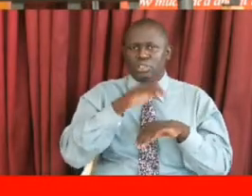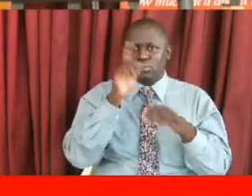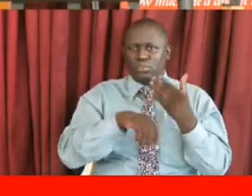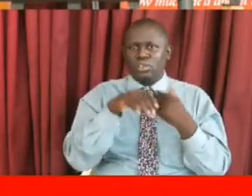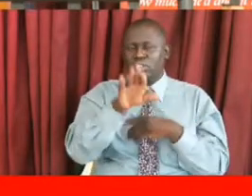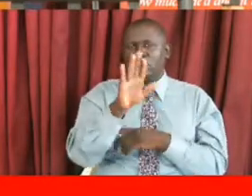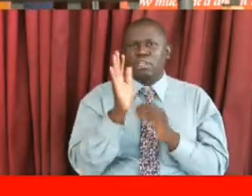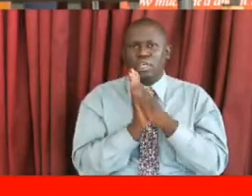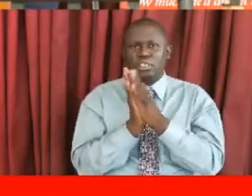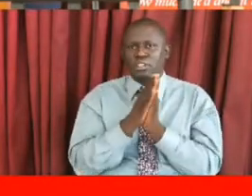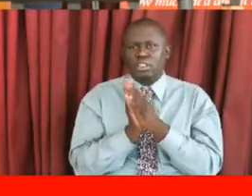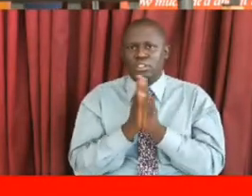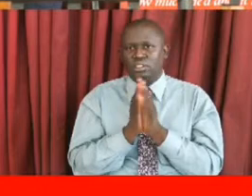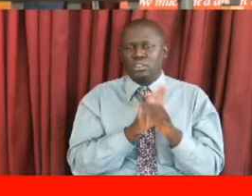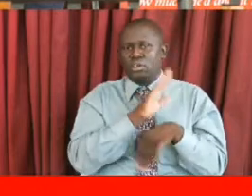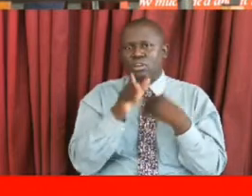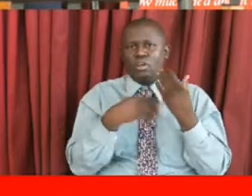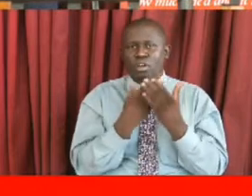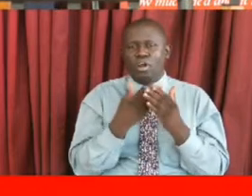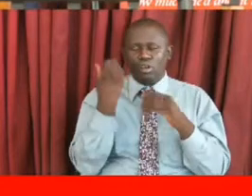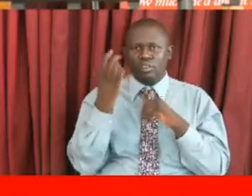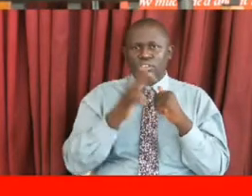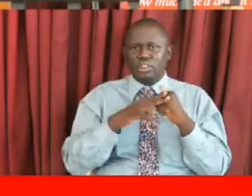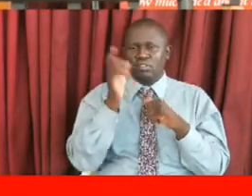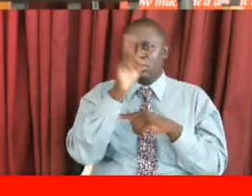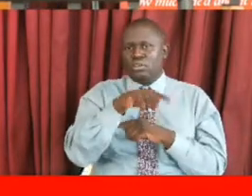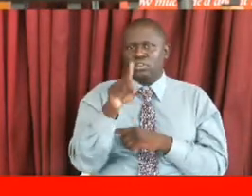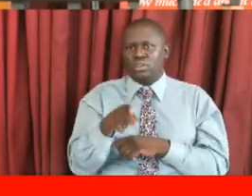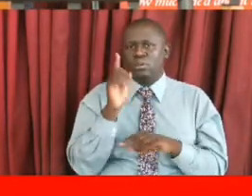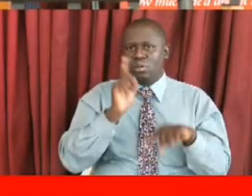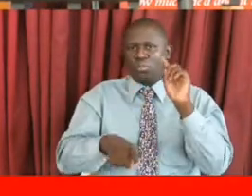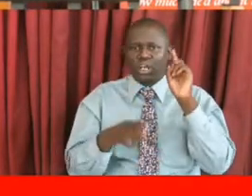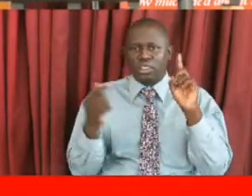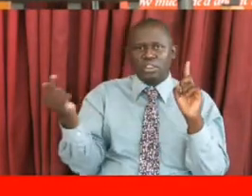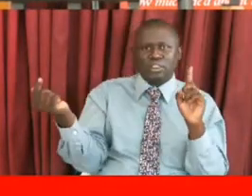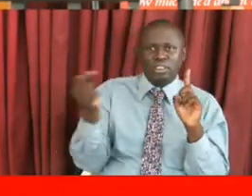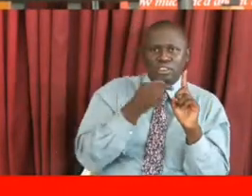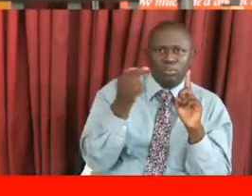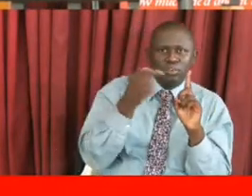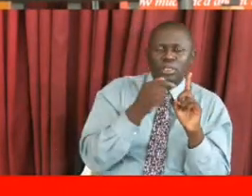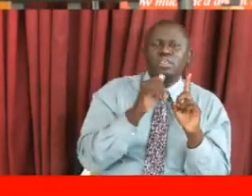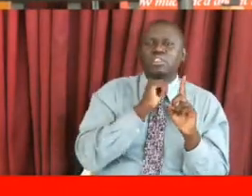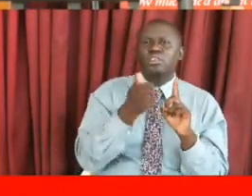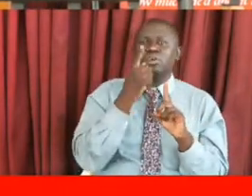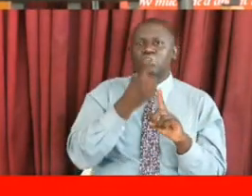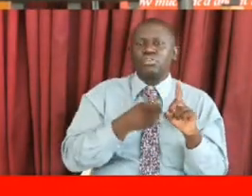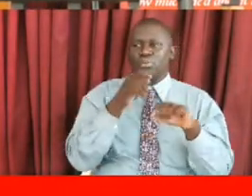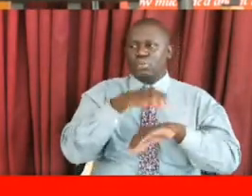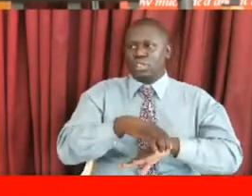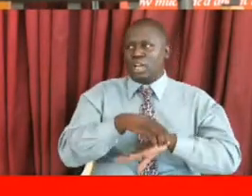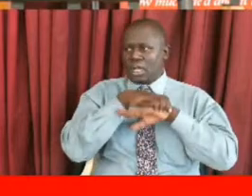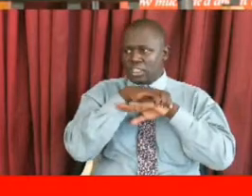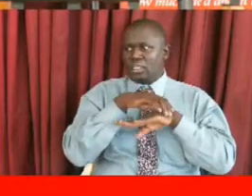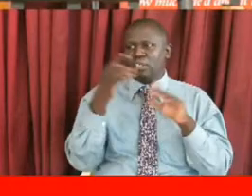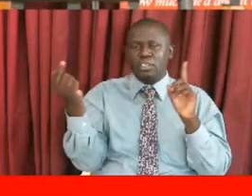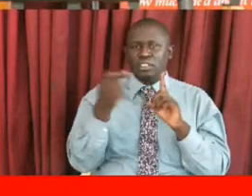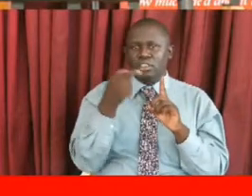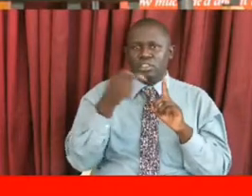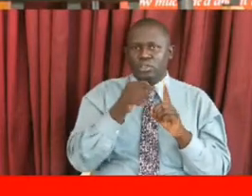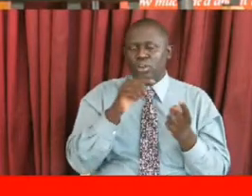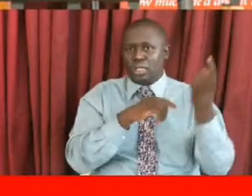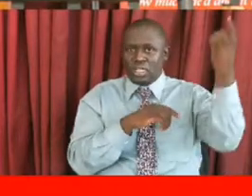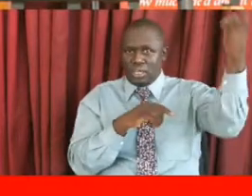stories all seven of them this one is not from the earth this one